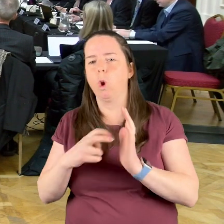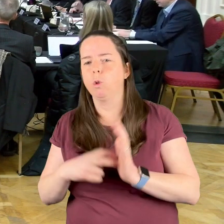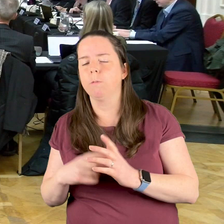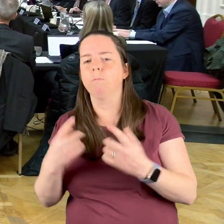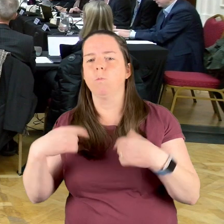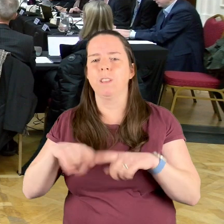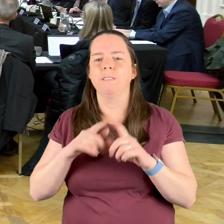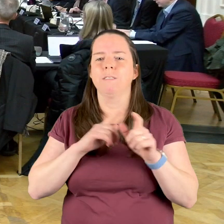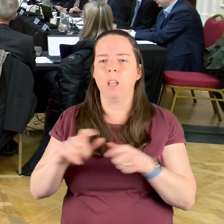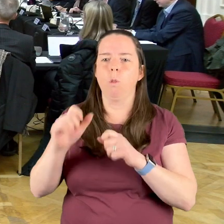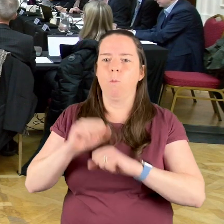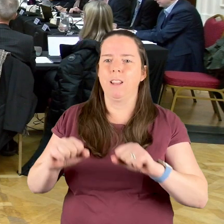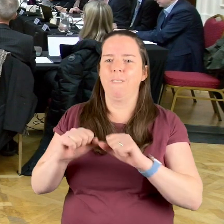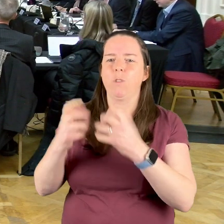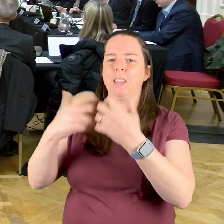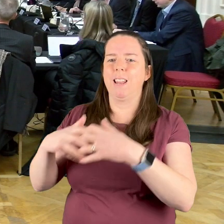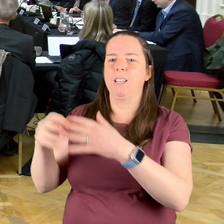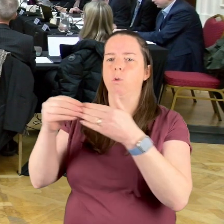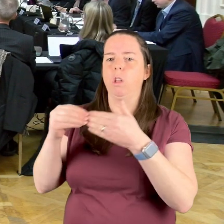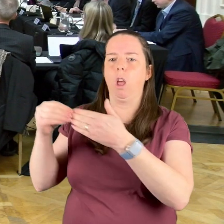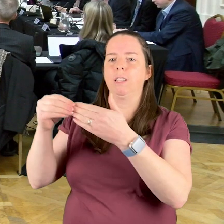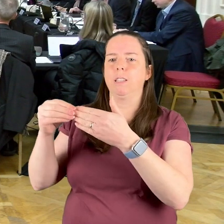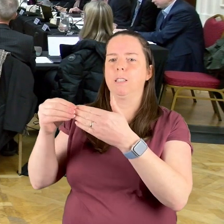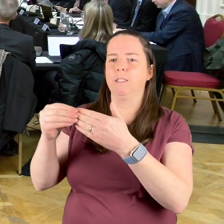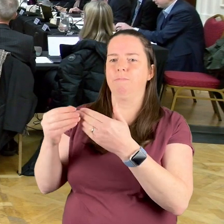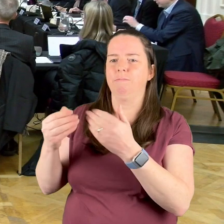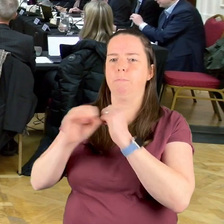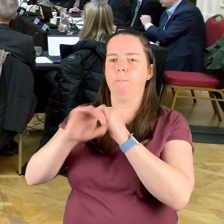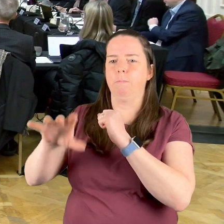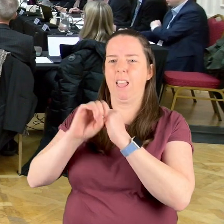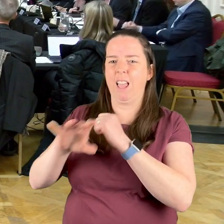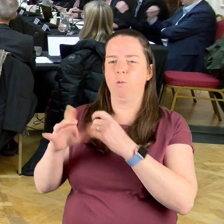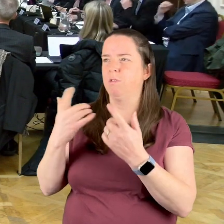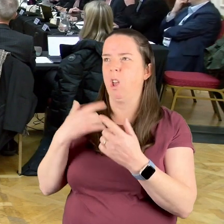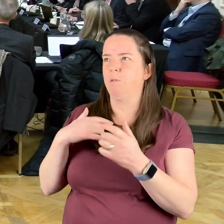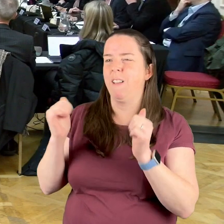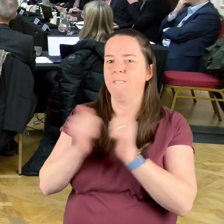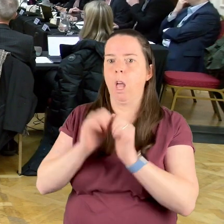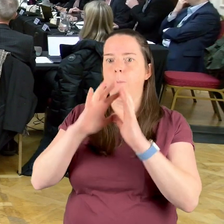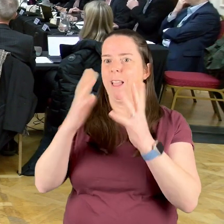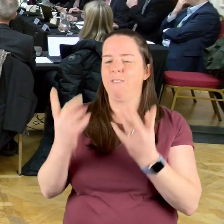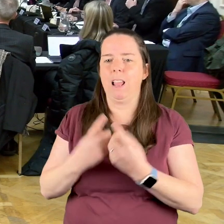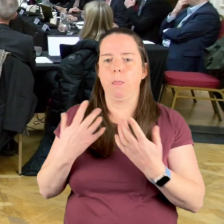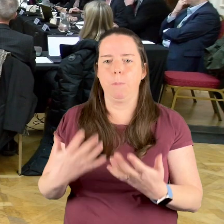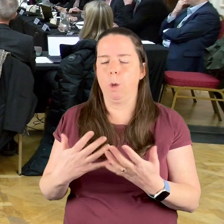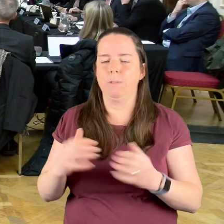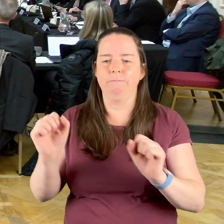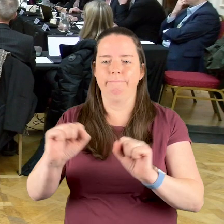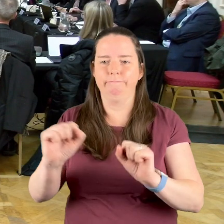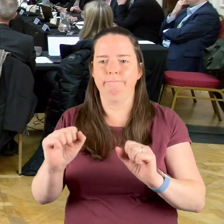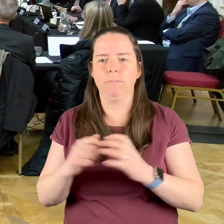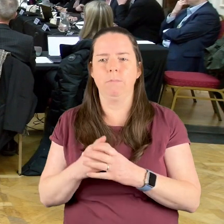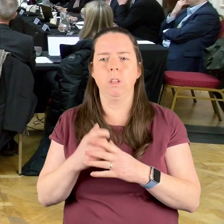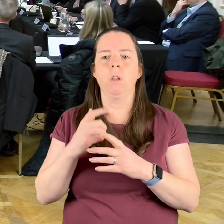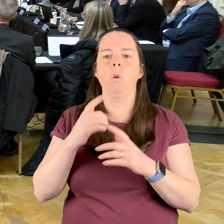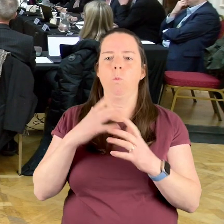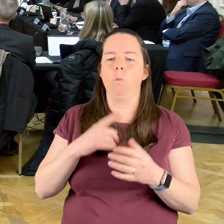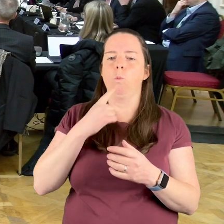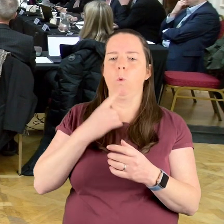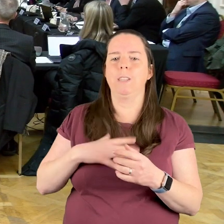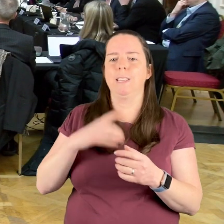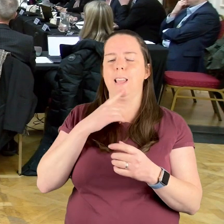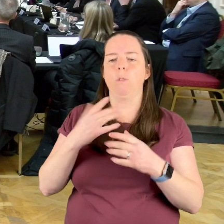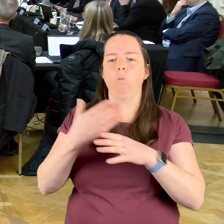technical guidance to come out, so we can't confirm everything at this moment in time. But what I would say is